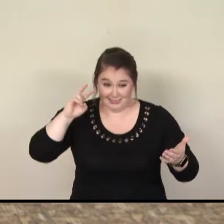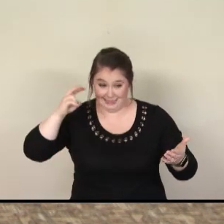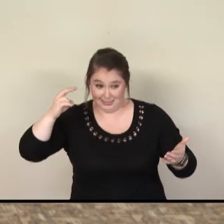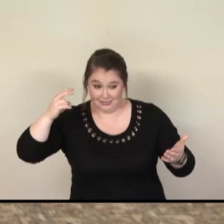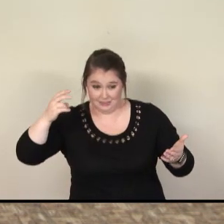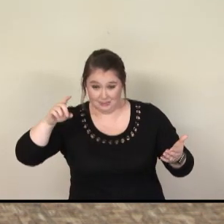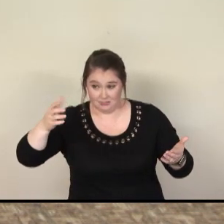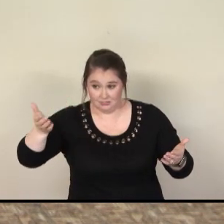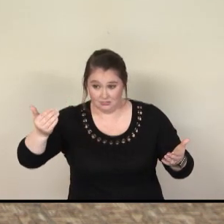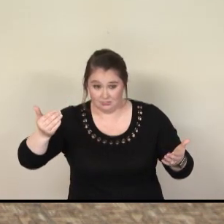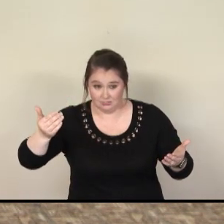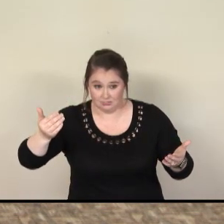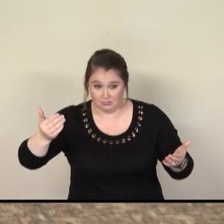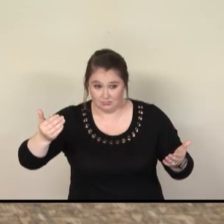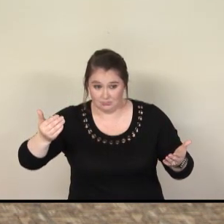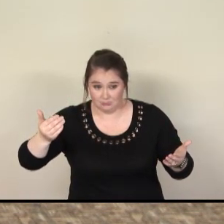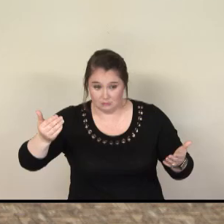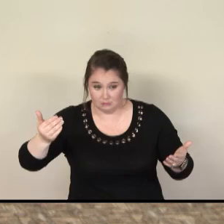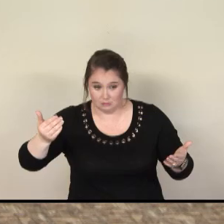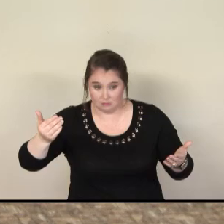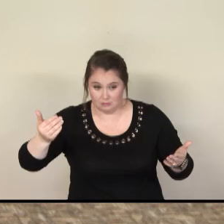second?